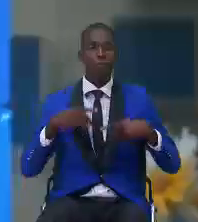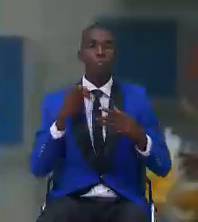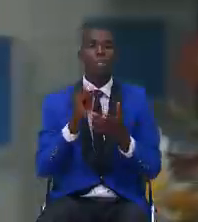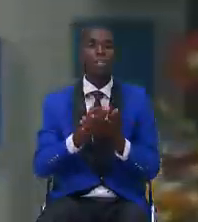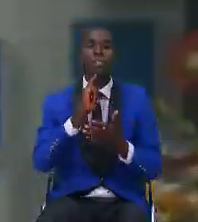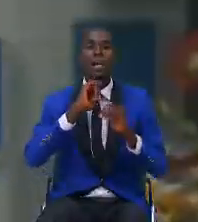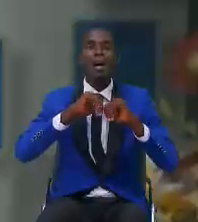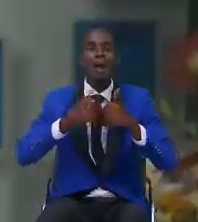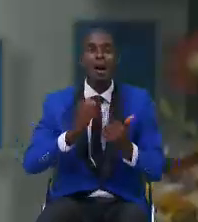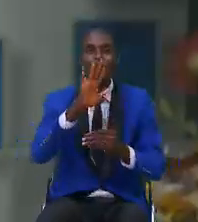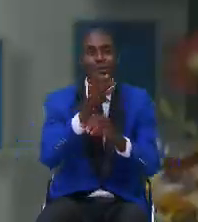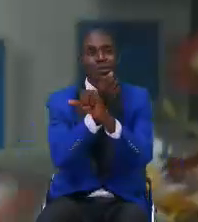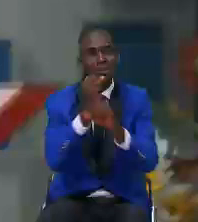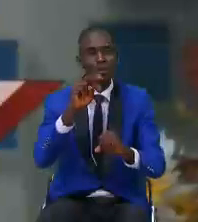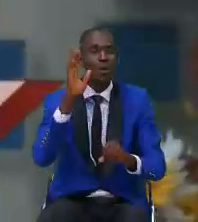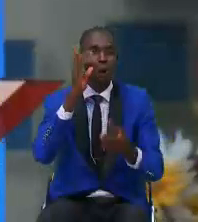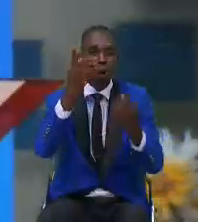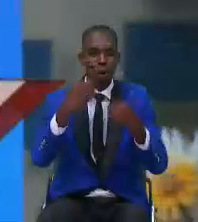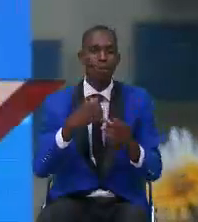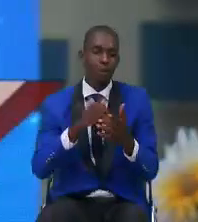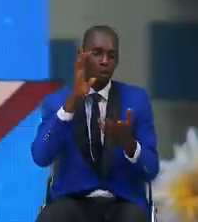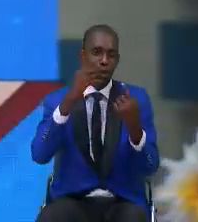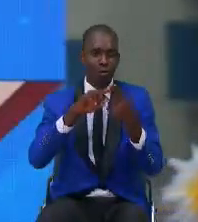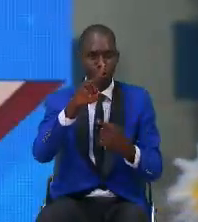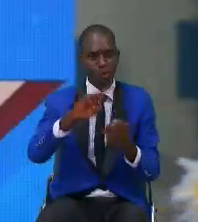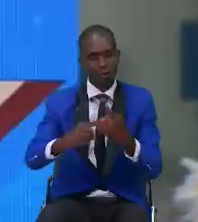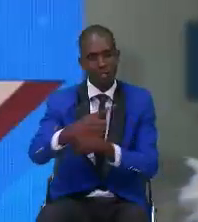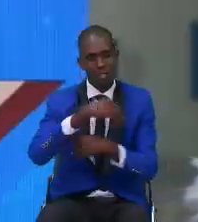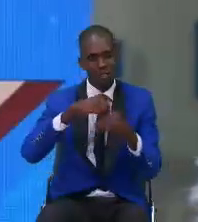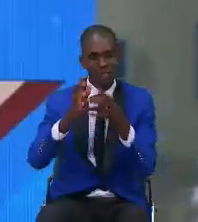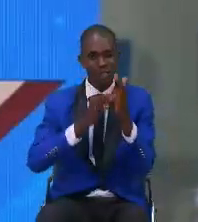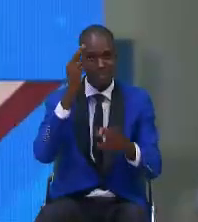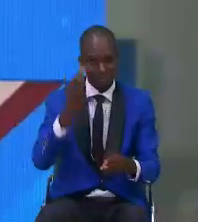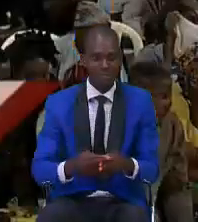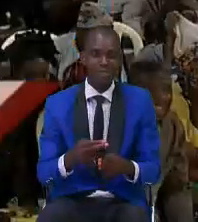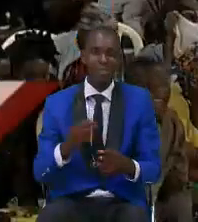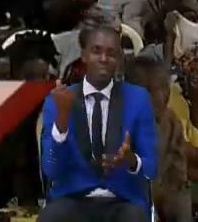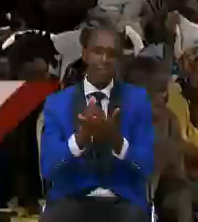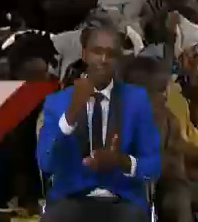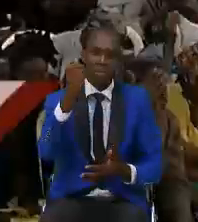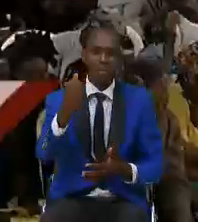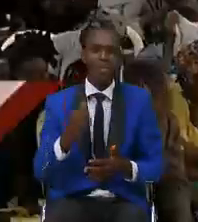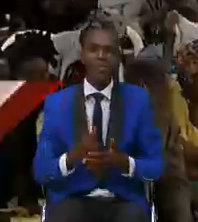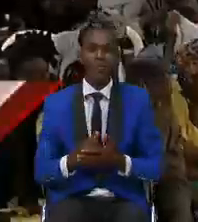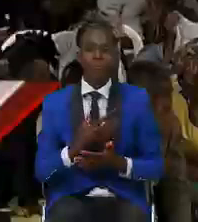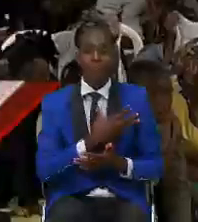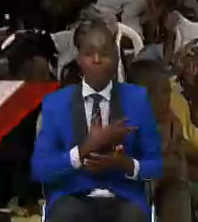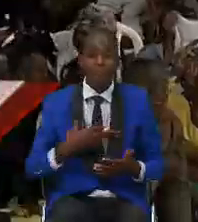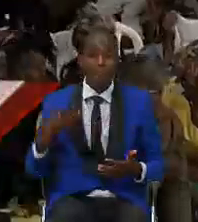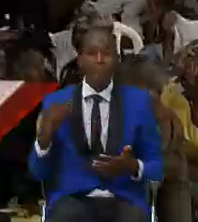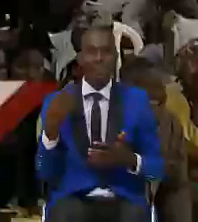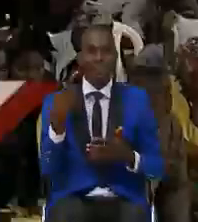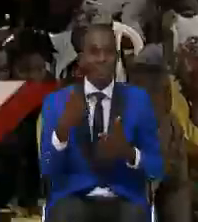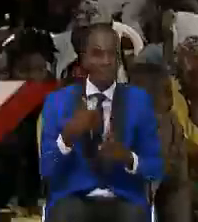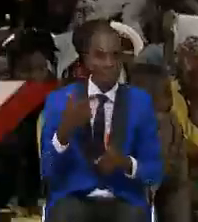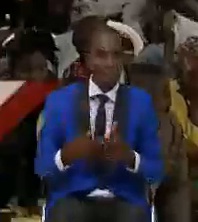life around. That's how the salvation will come, and it will come to you today. I said it will come to you